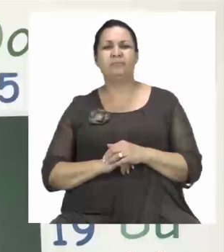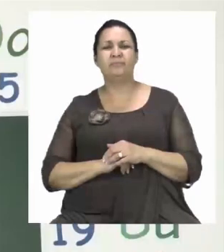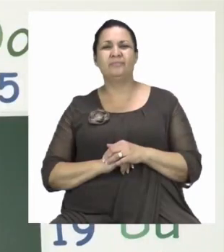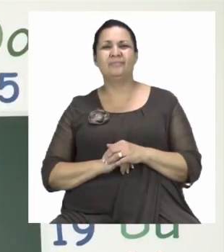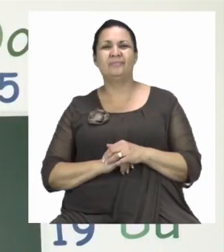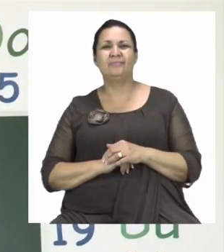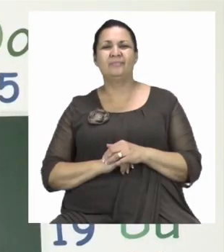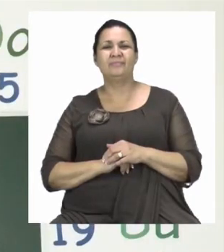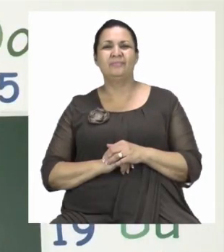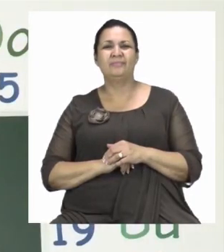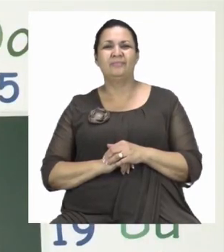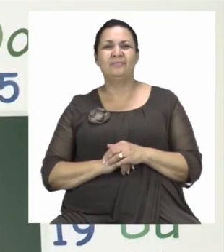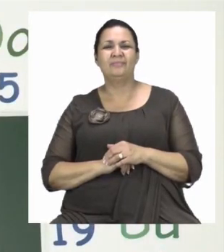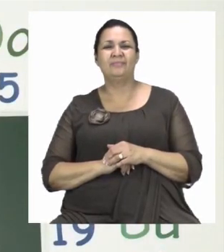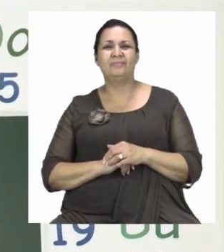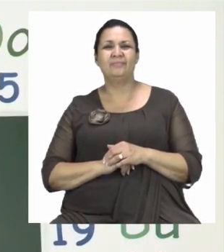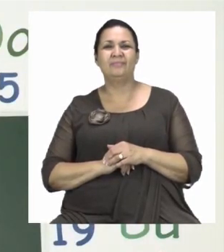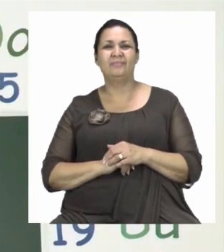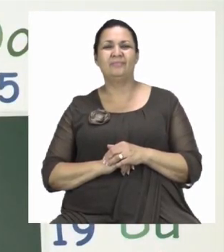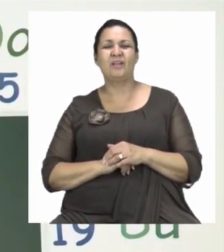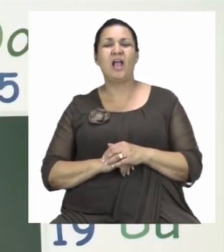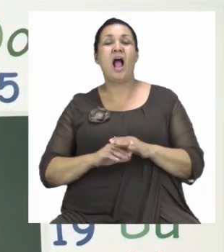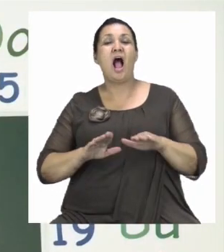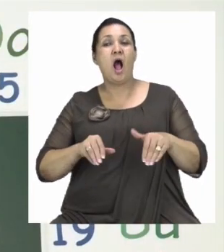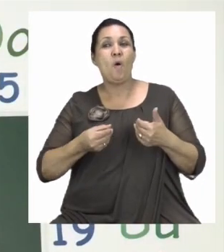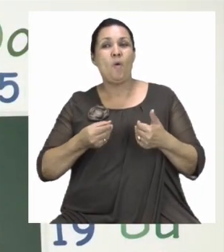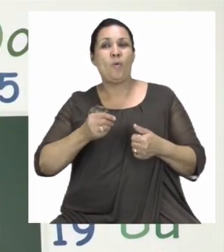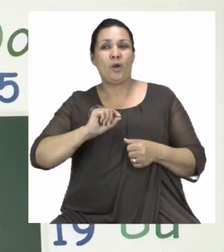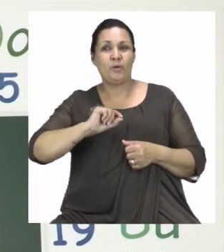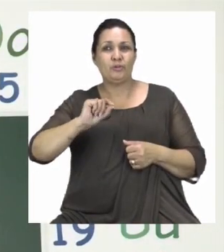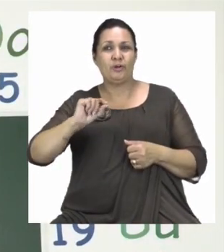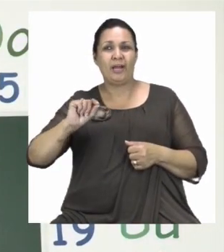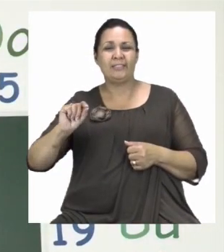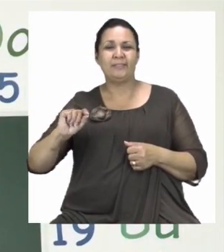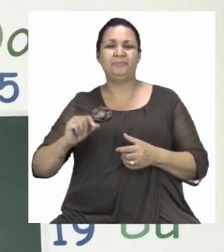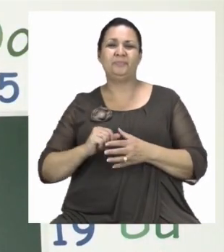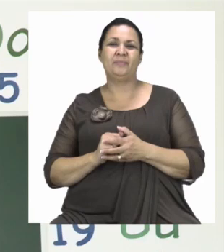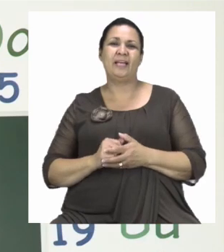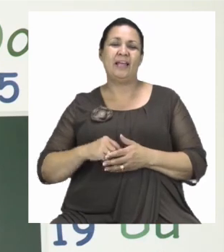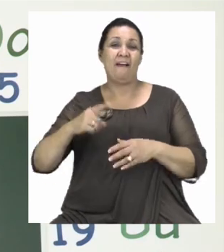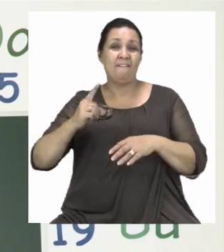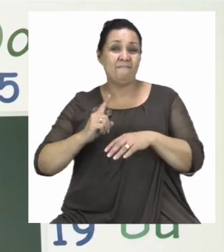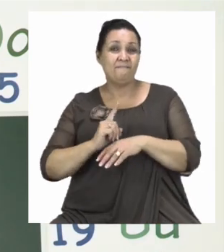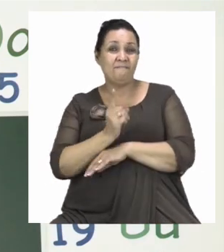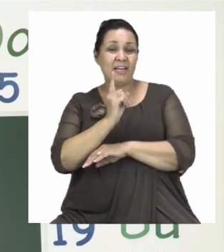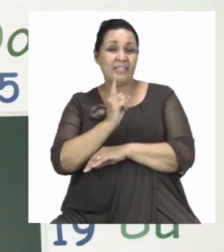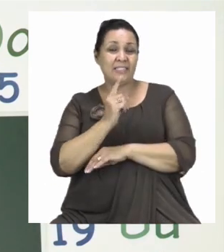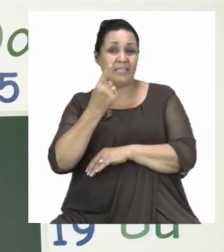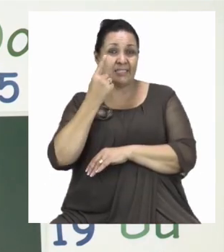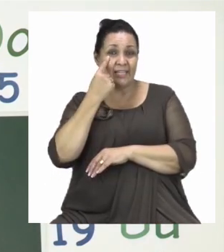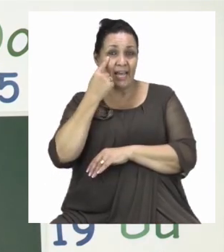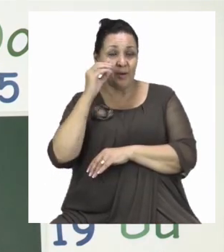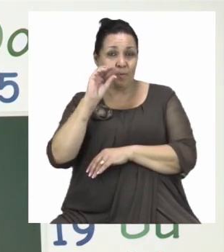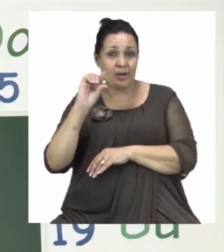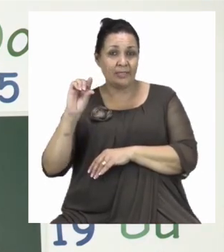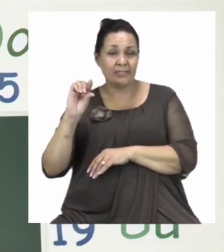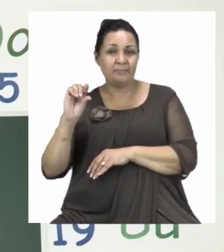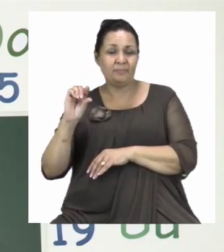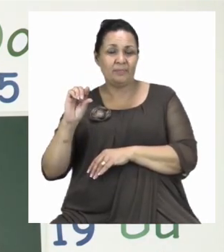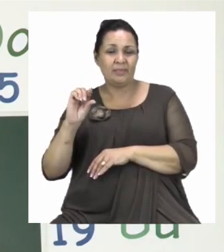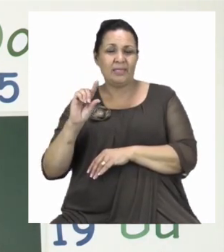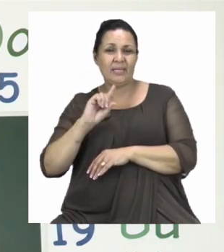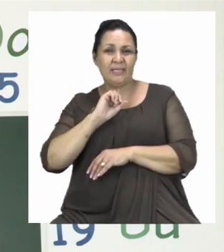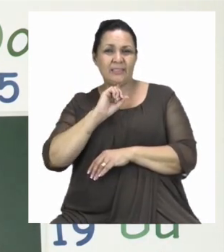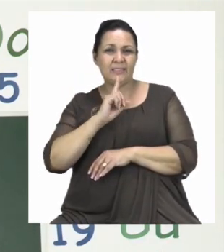of writing you will have. So the first sight word we are going to be practicing